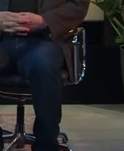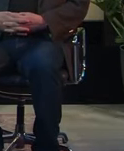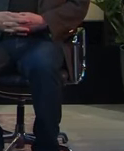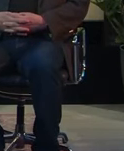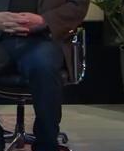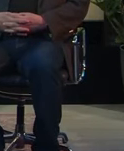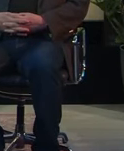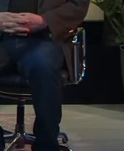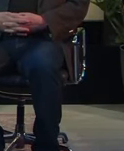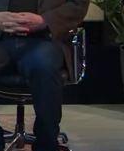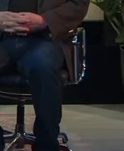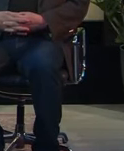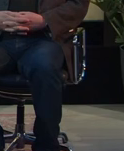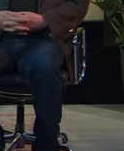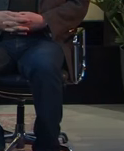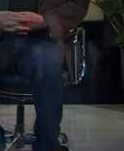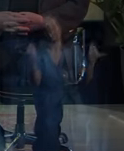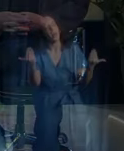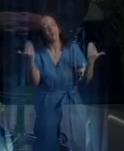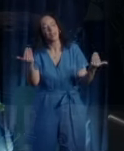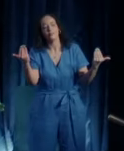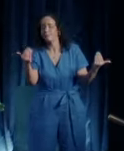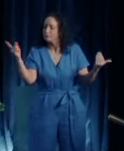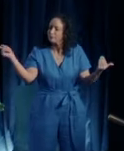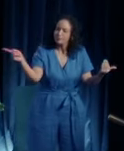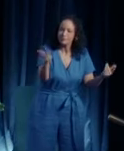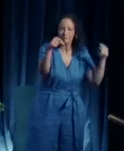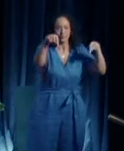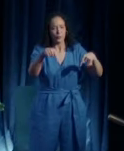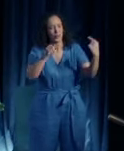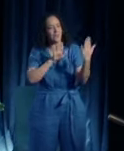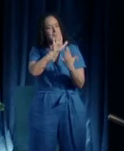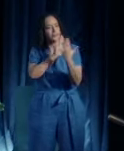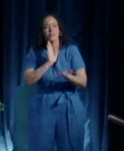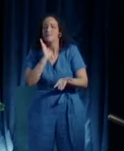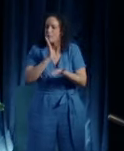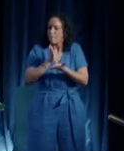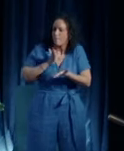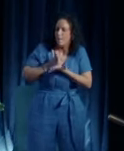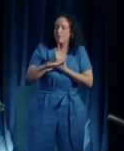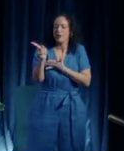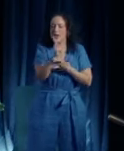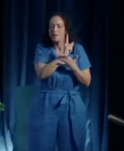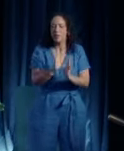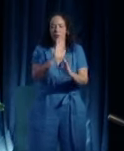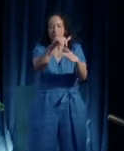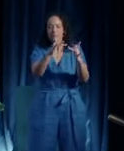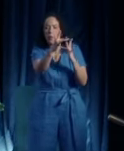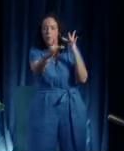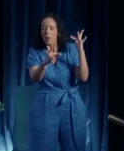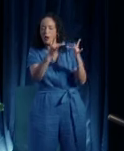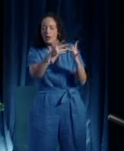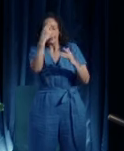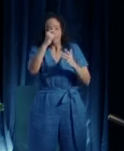Well, hello everybody, and welcome to all of you that are here in person and everyone that's joining us online as well. My